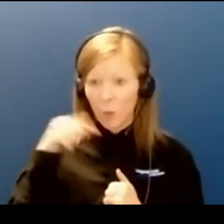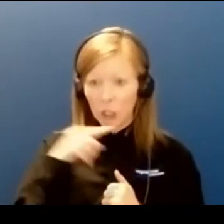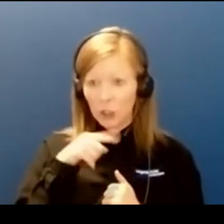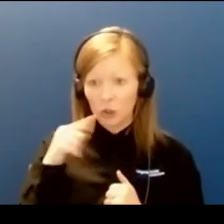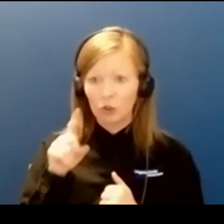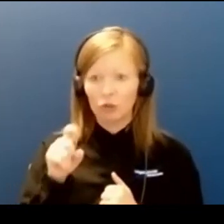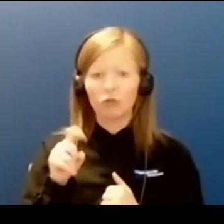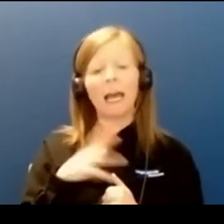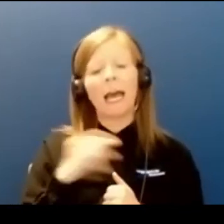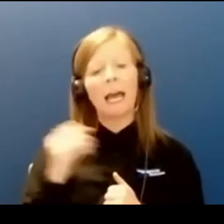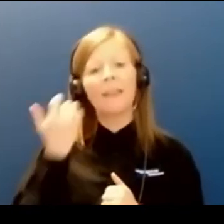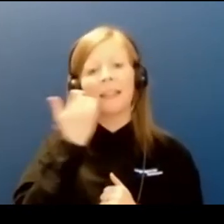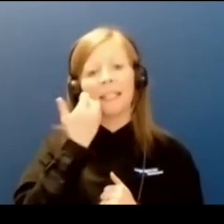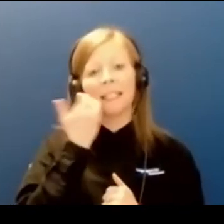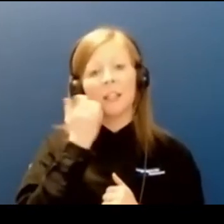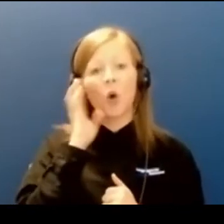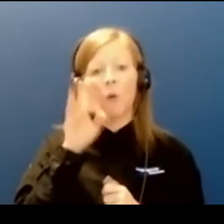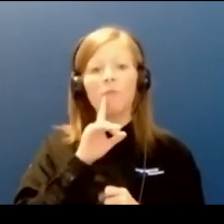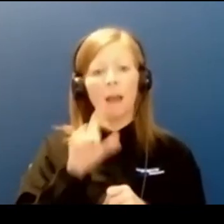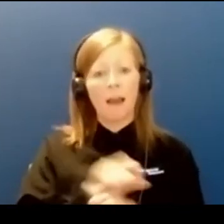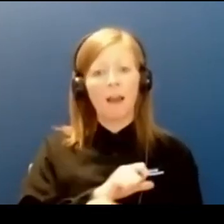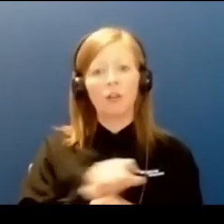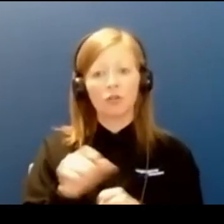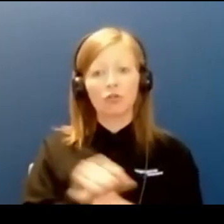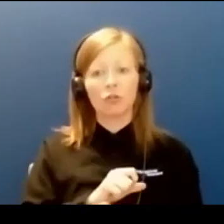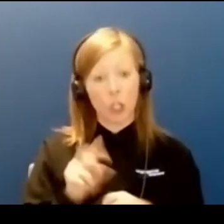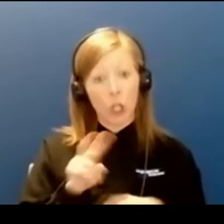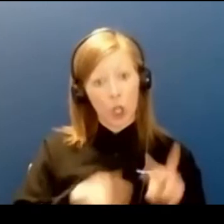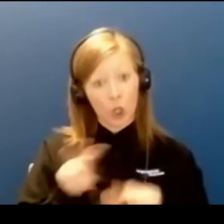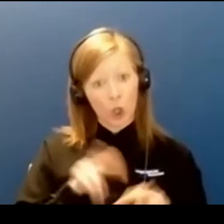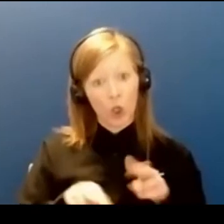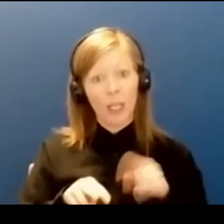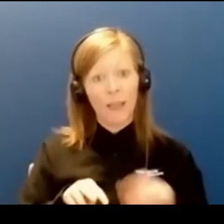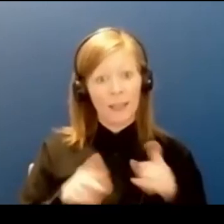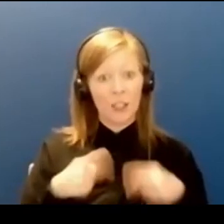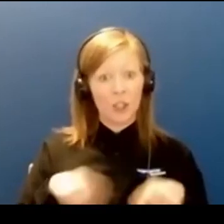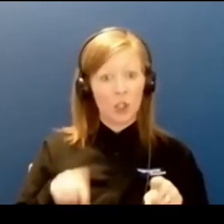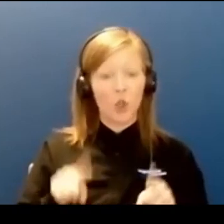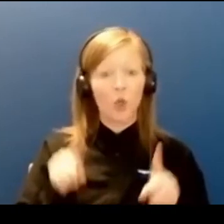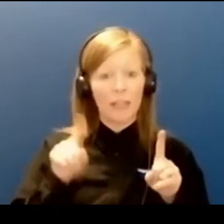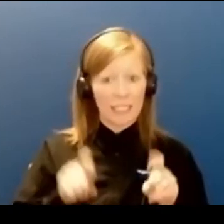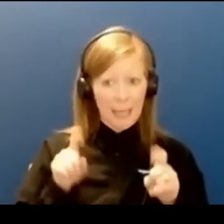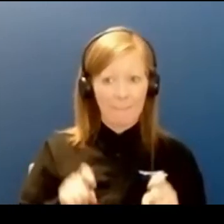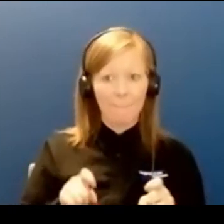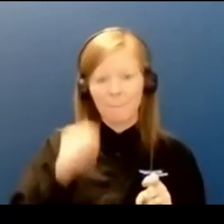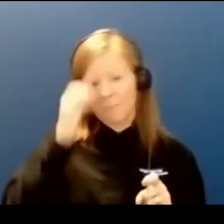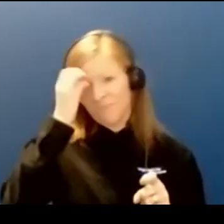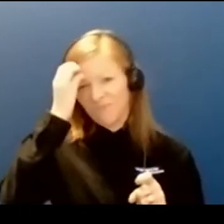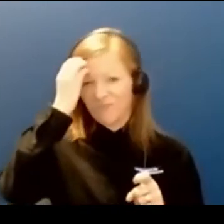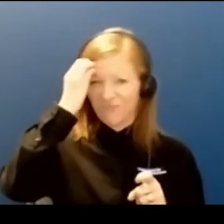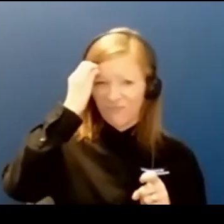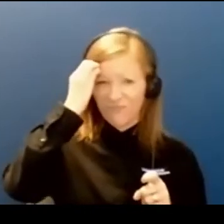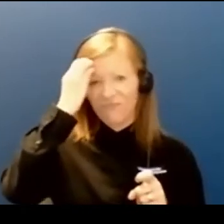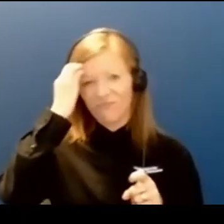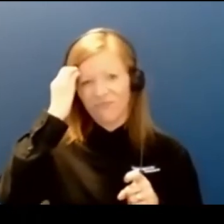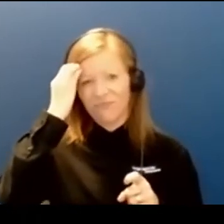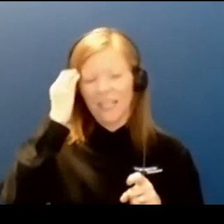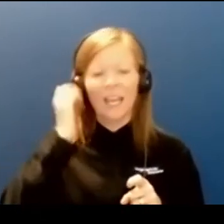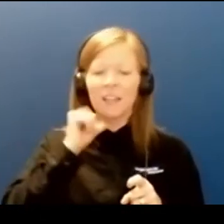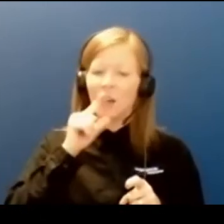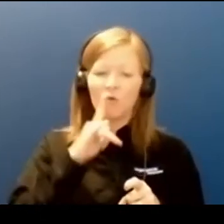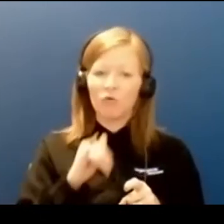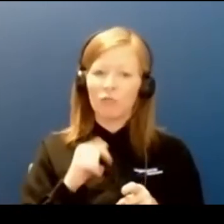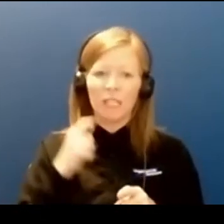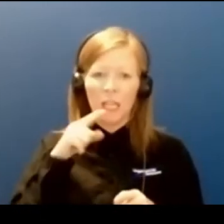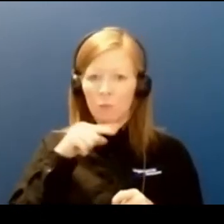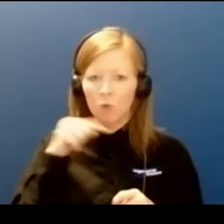And the dentist is actually going to be able to look at this during the exams. If the dentist thinks that they're not brushing so well and they're going to need a little more